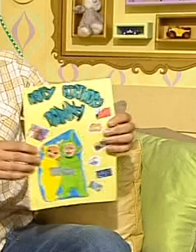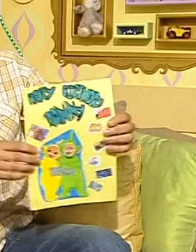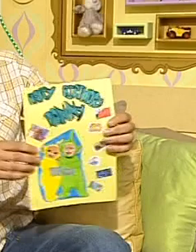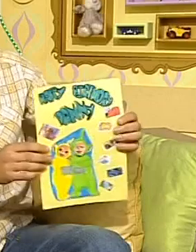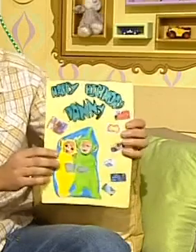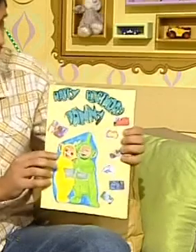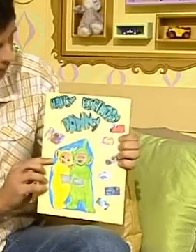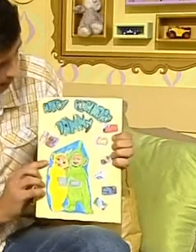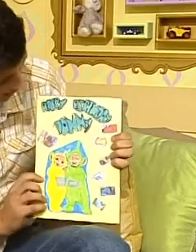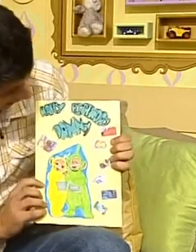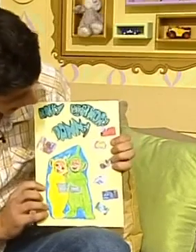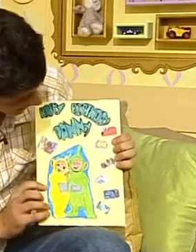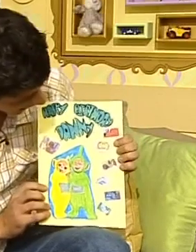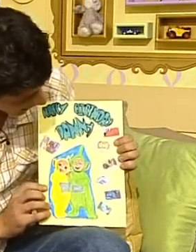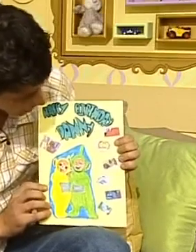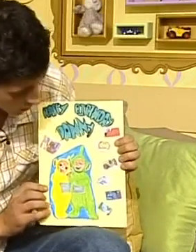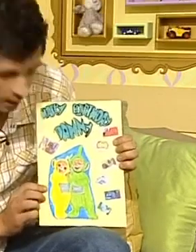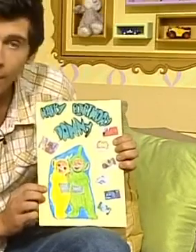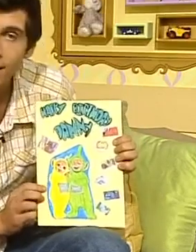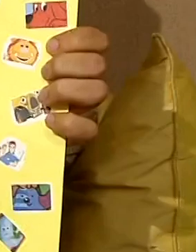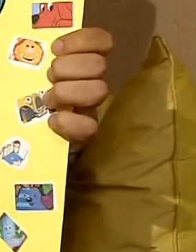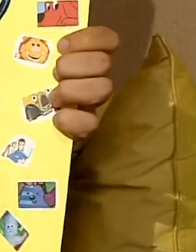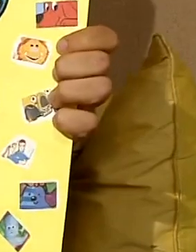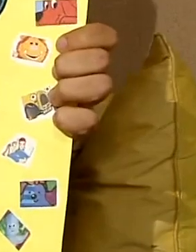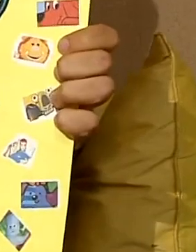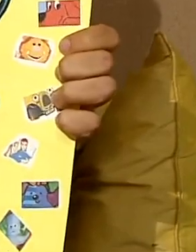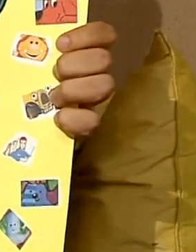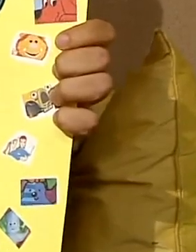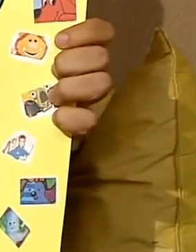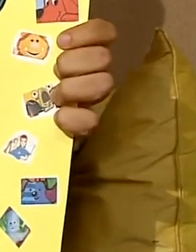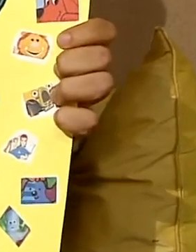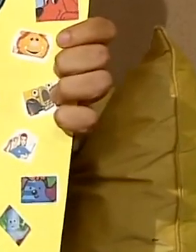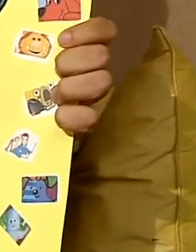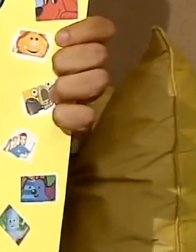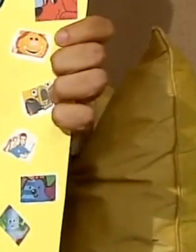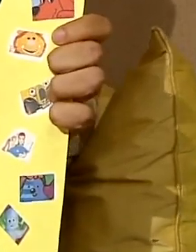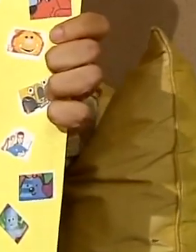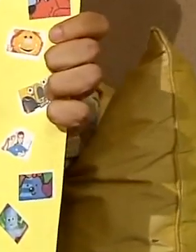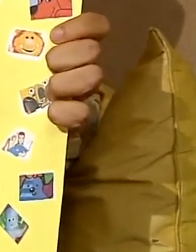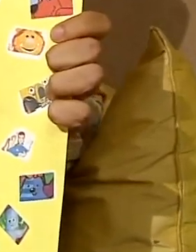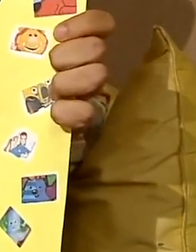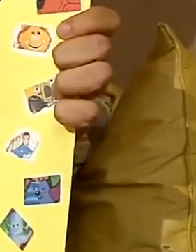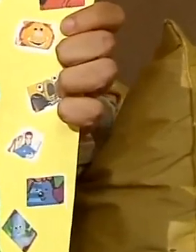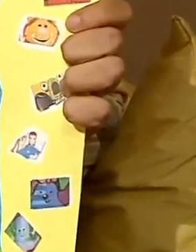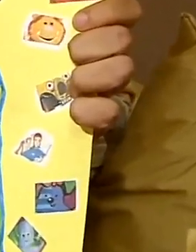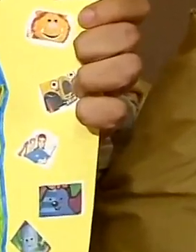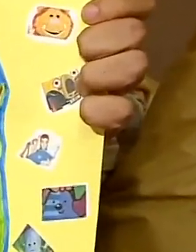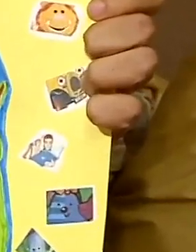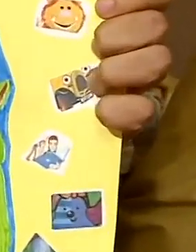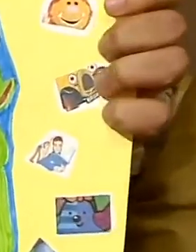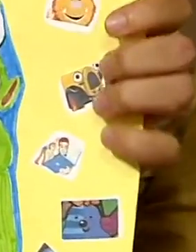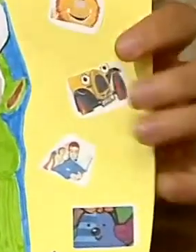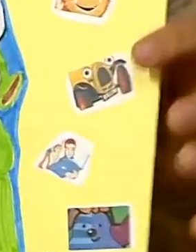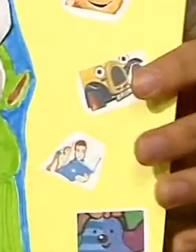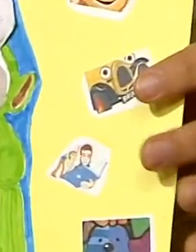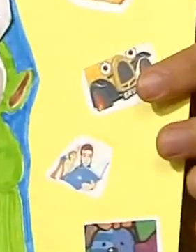Or one more card here. And Danny, you're celebrating your birthday today with Dipsy and Lala. Let's have a look behind